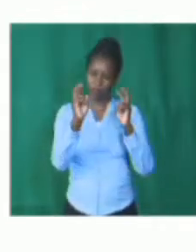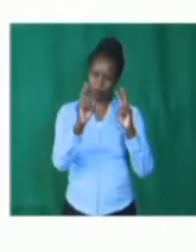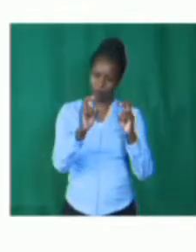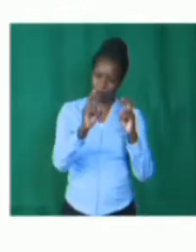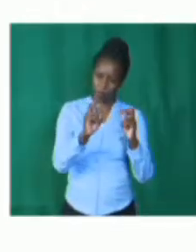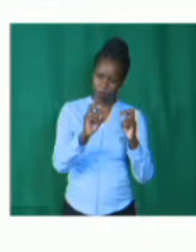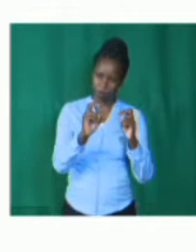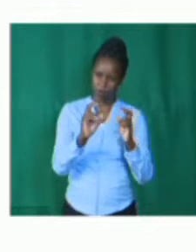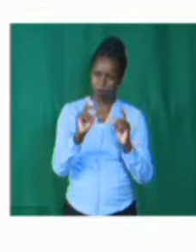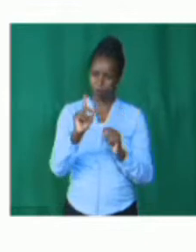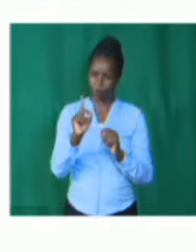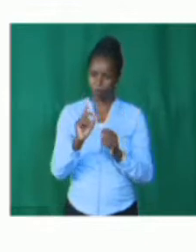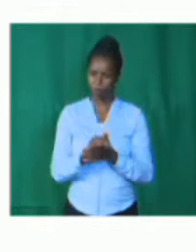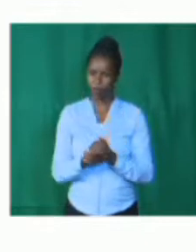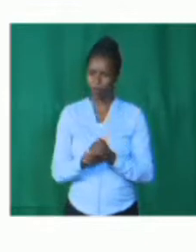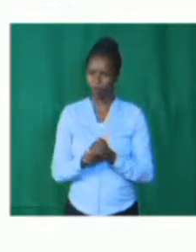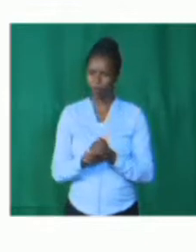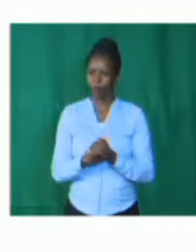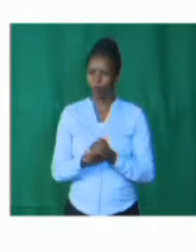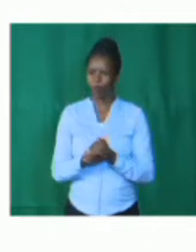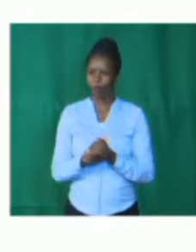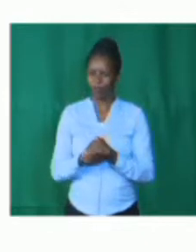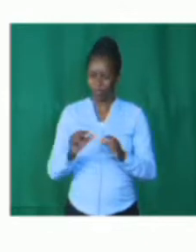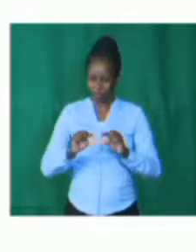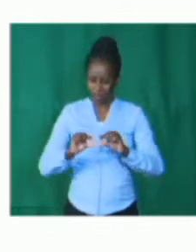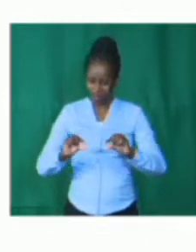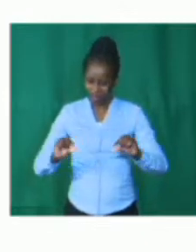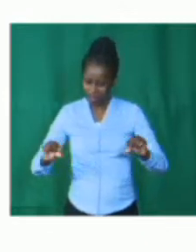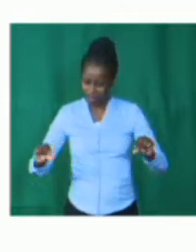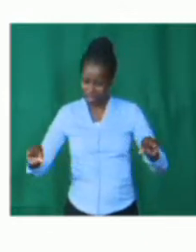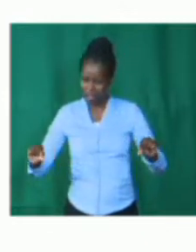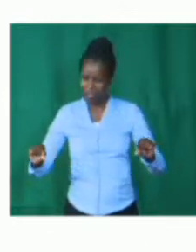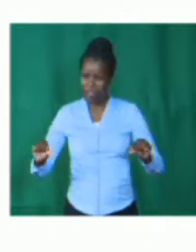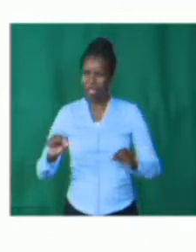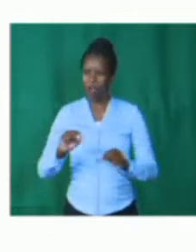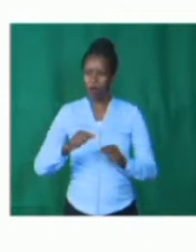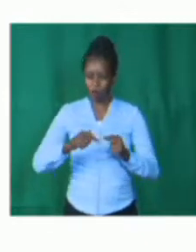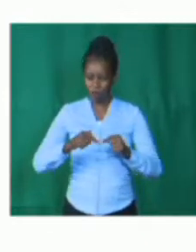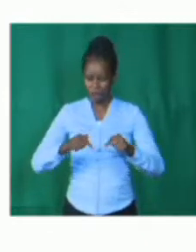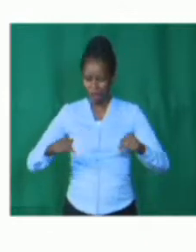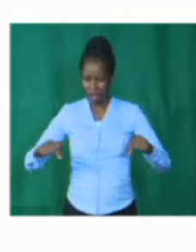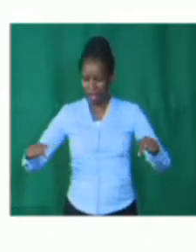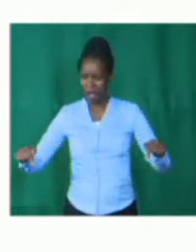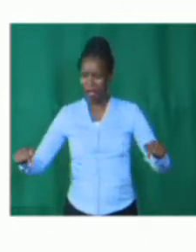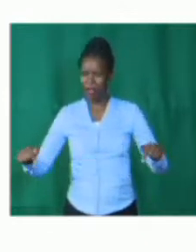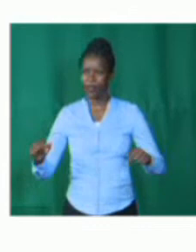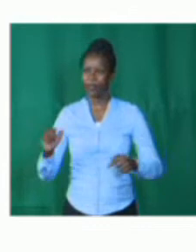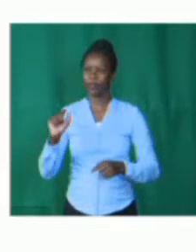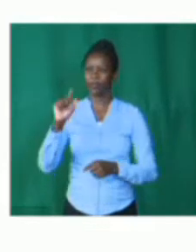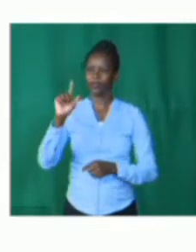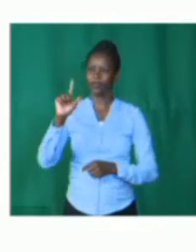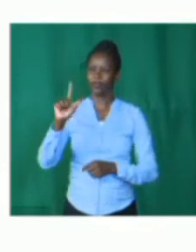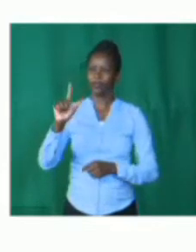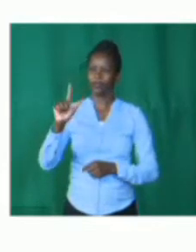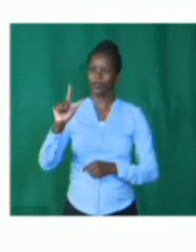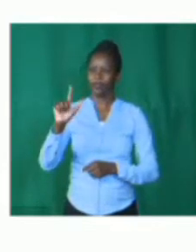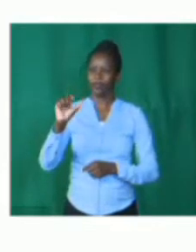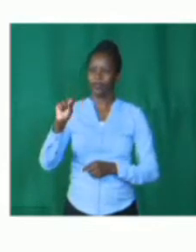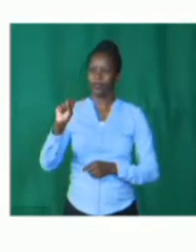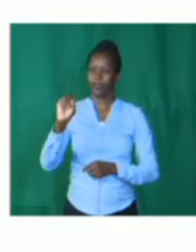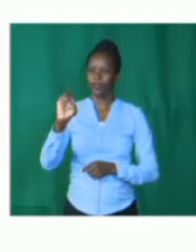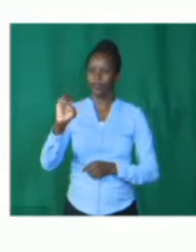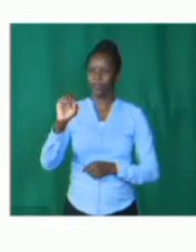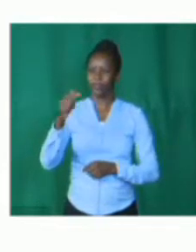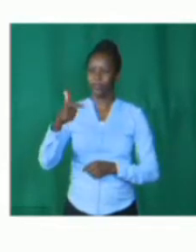subtopic, that is the length of a line segment. Okay, so what is a